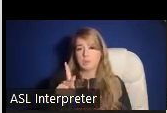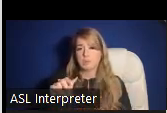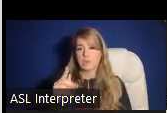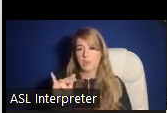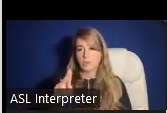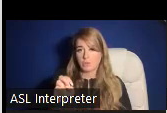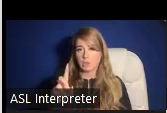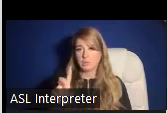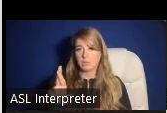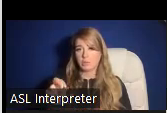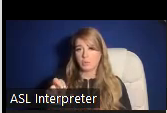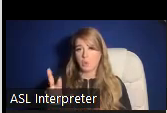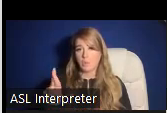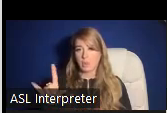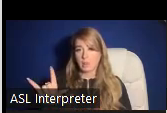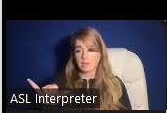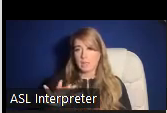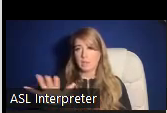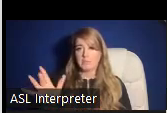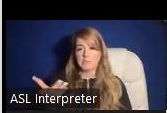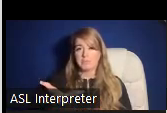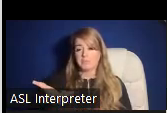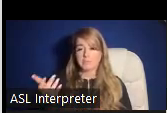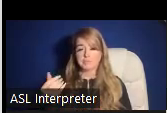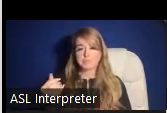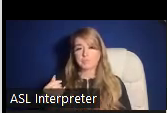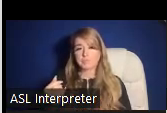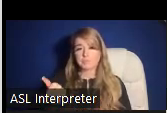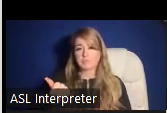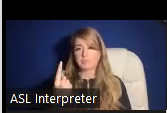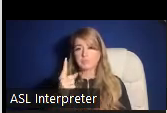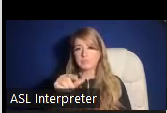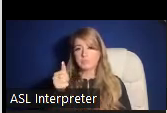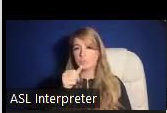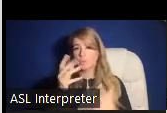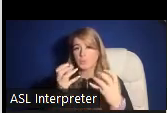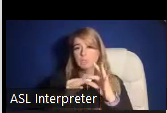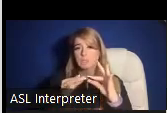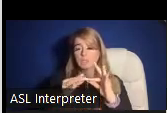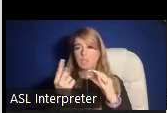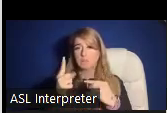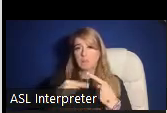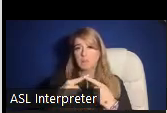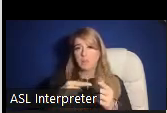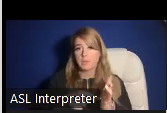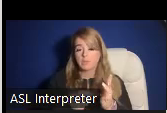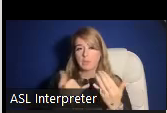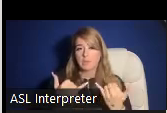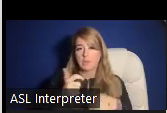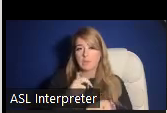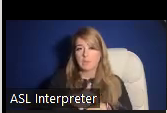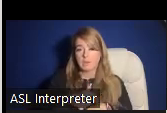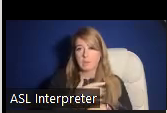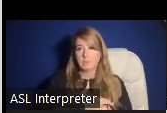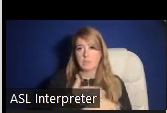like, you know, Marina, like anybody that would like to say something about this and have this time to like